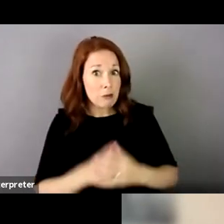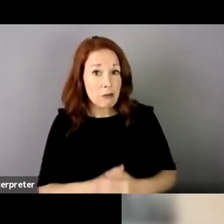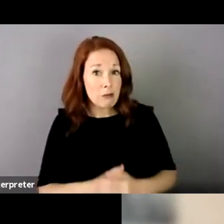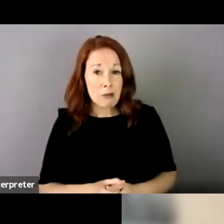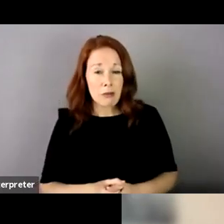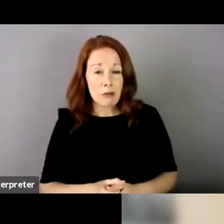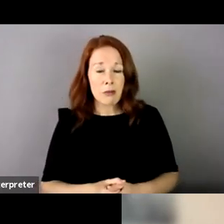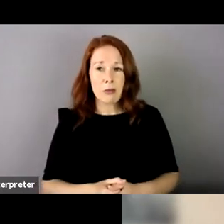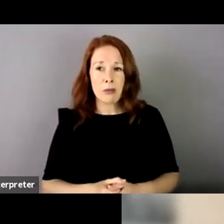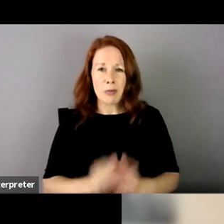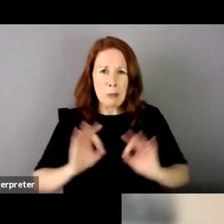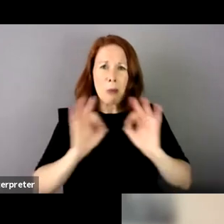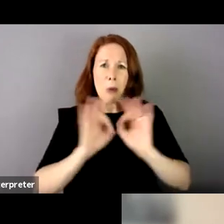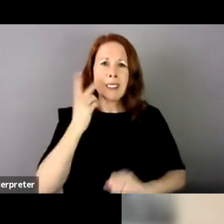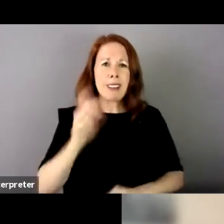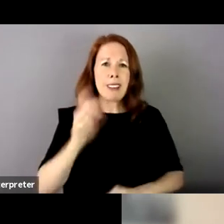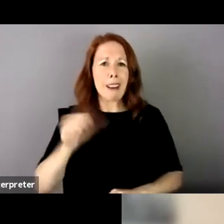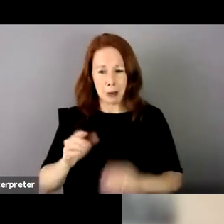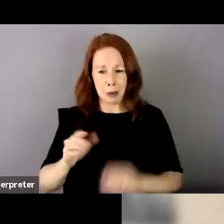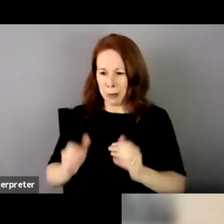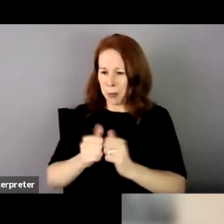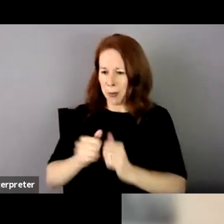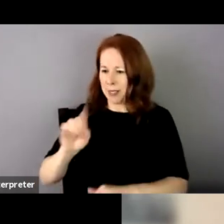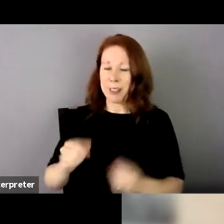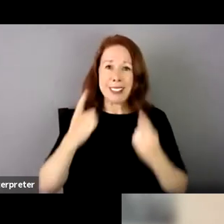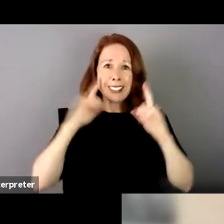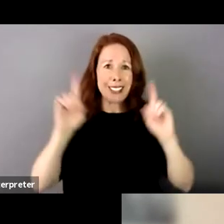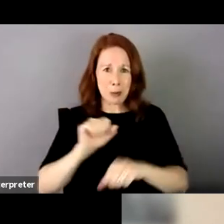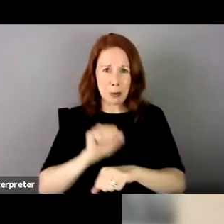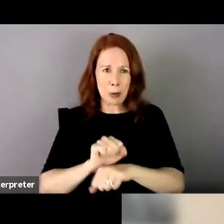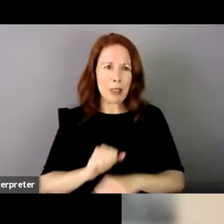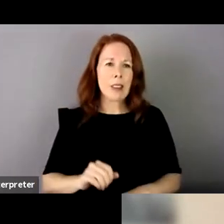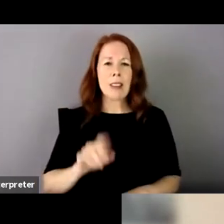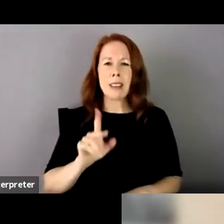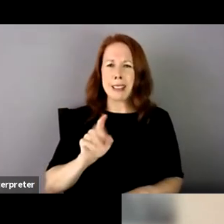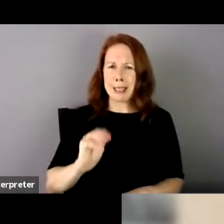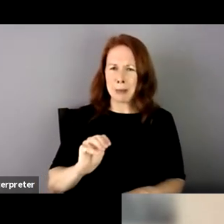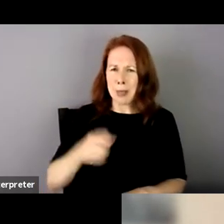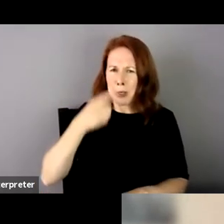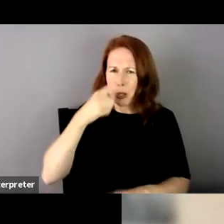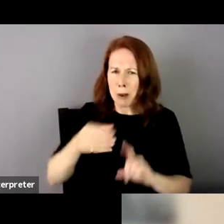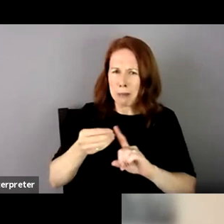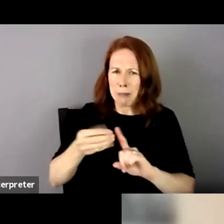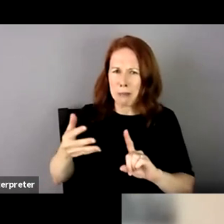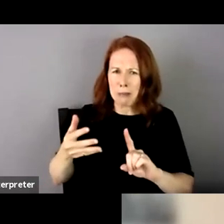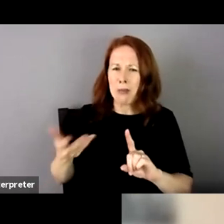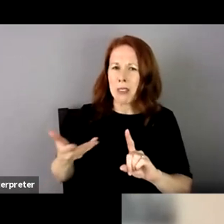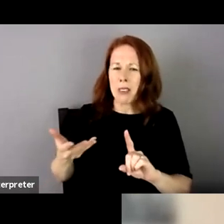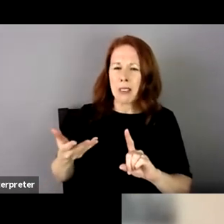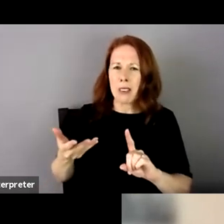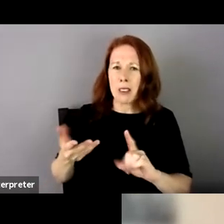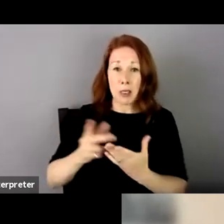other successes come through as a result. Can you say a little bit, Kaylee, about the benefits of